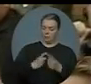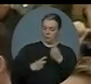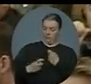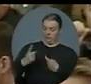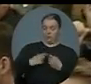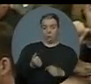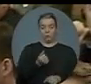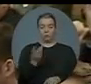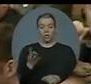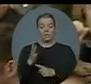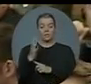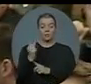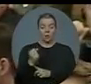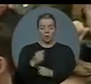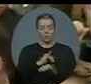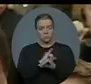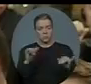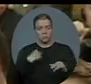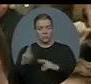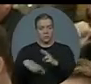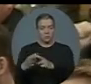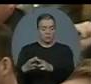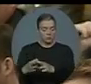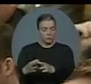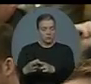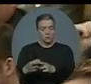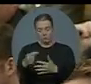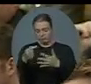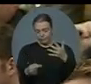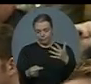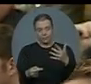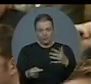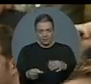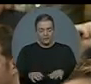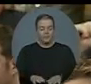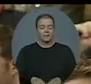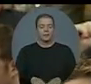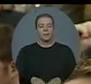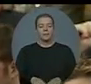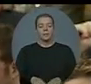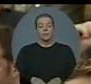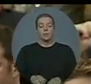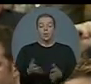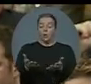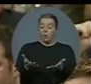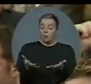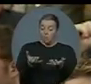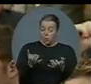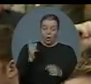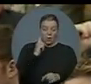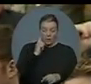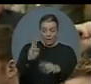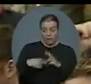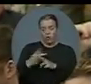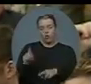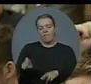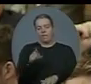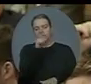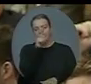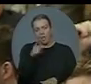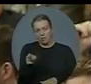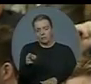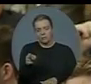answer. However, I will say that in terms of the documents, well, if they want to hear the answer, they can listen to it. If they don't want to hear the answer, they can keep talking, Mr.